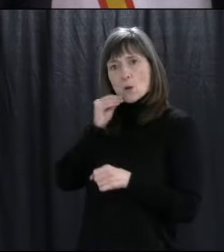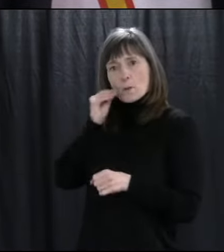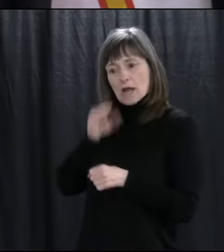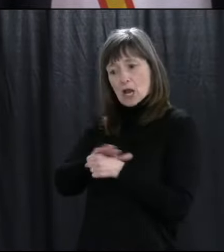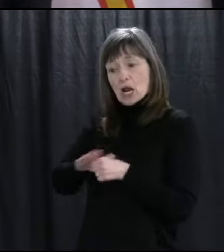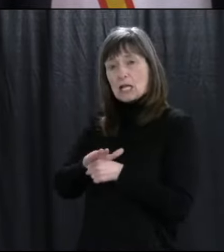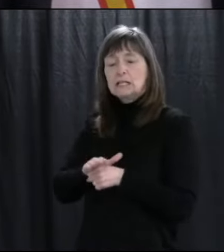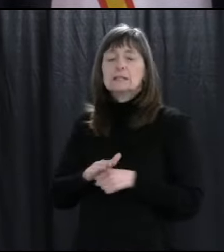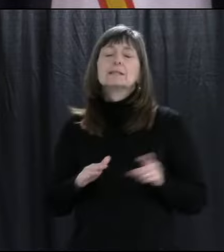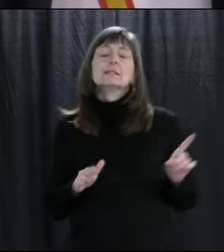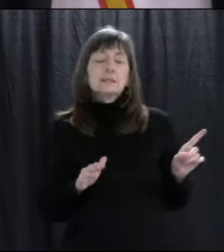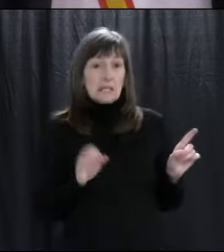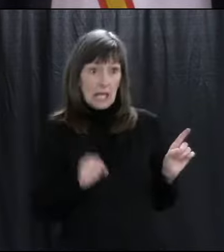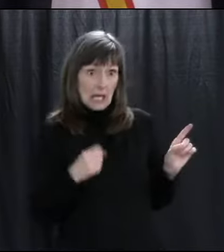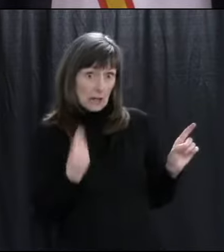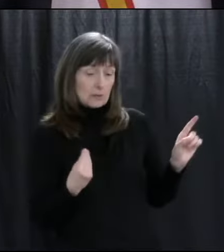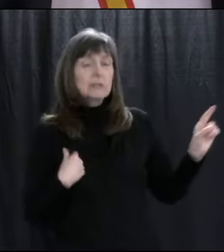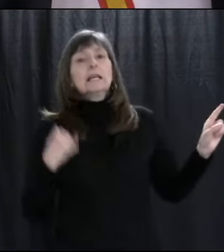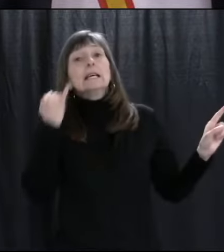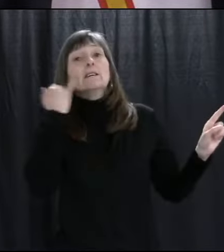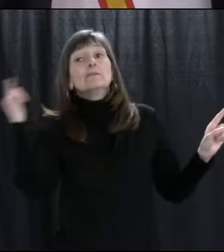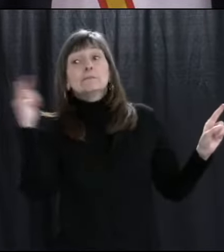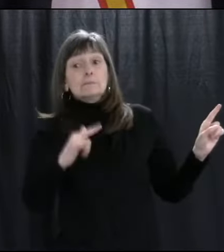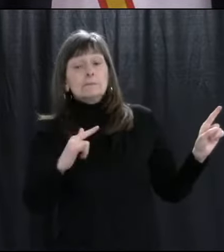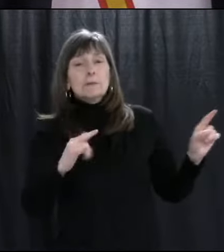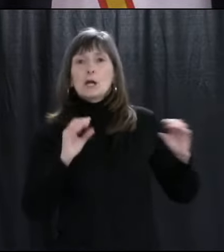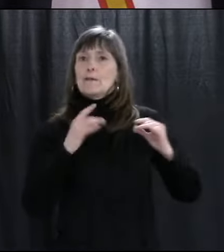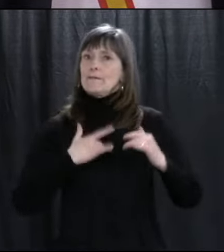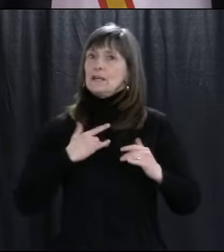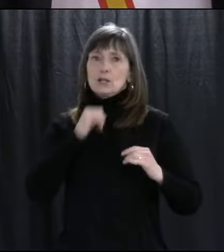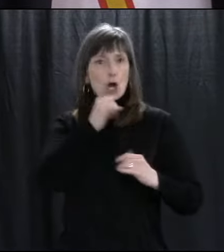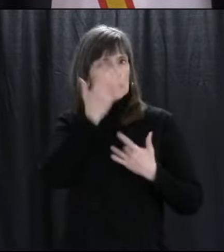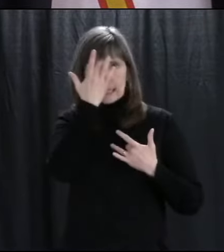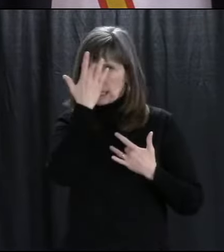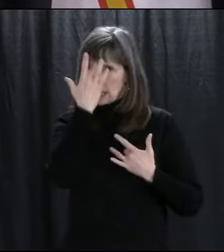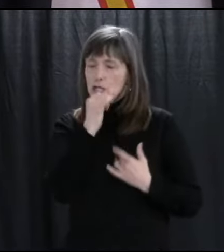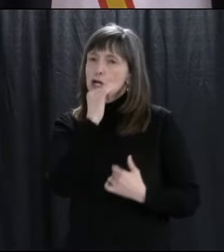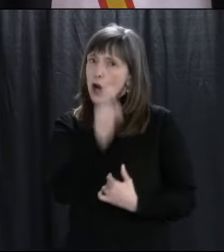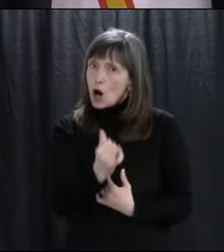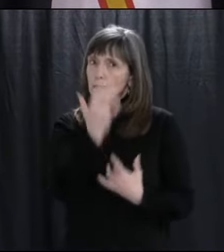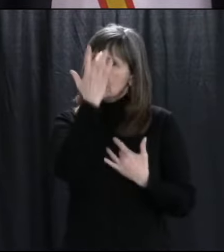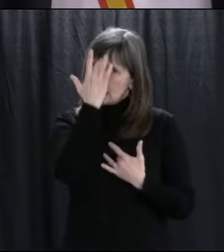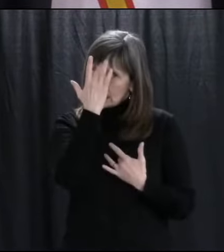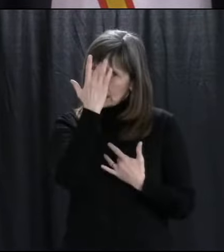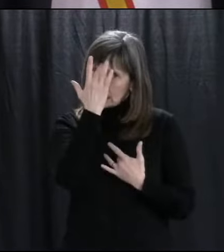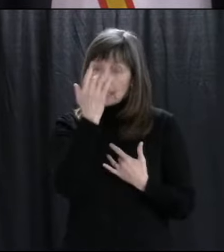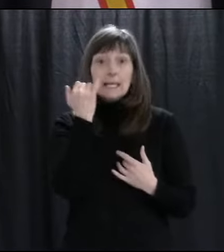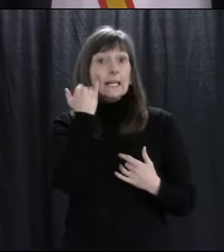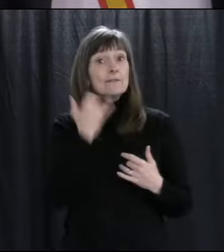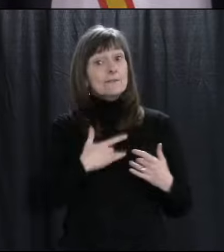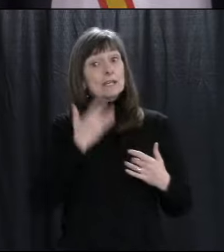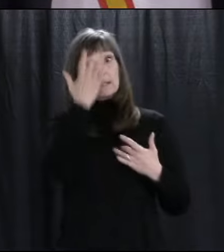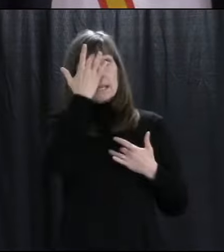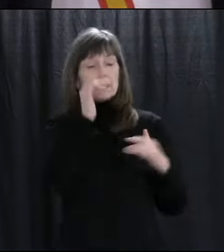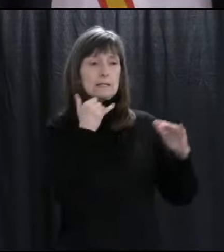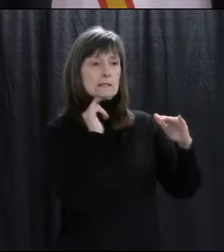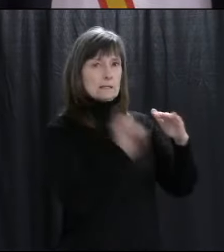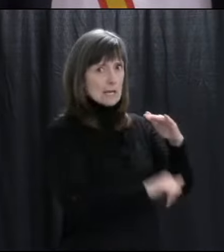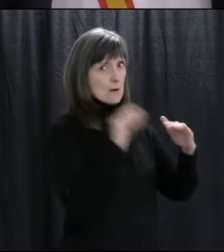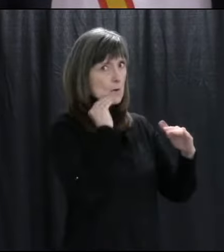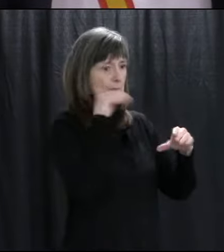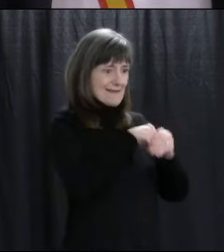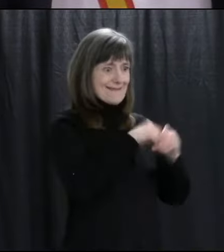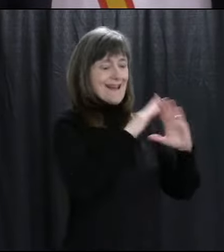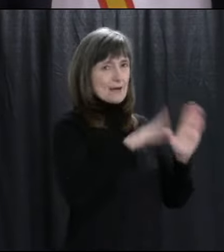if they're coming back from travel, and they have no symptoms, okay? So if anyone has symptoms, you must stay home. So if they